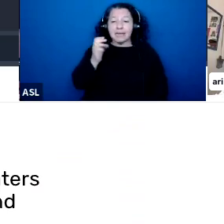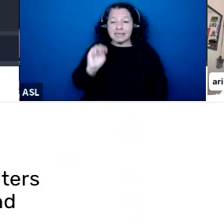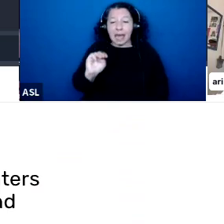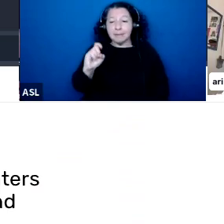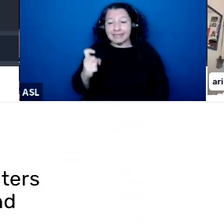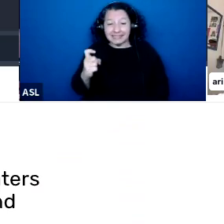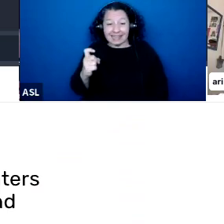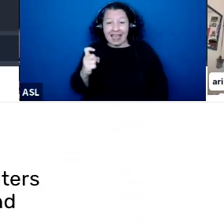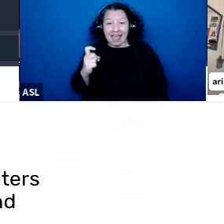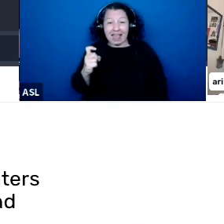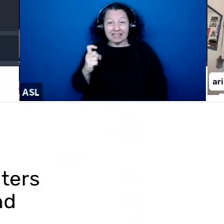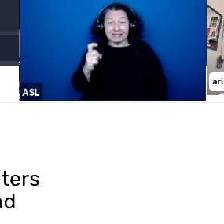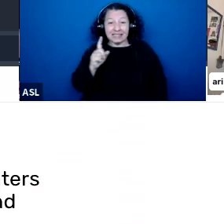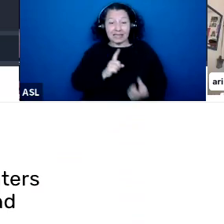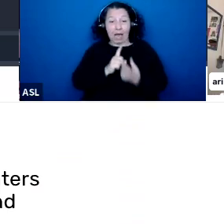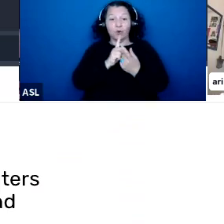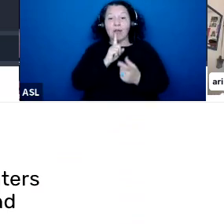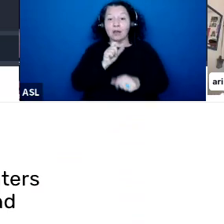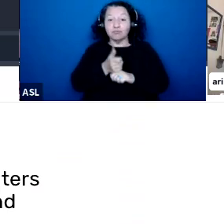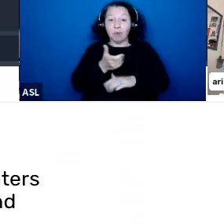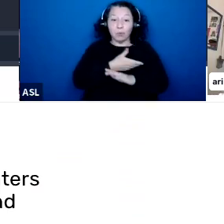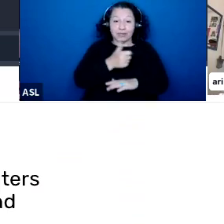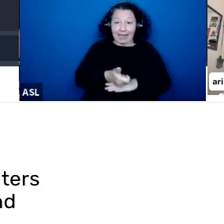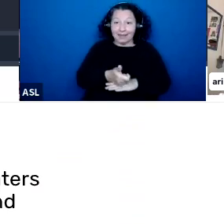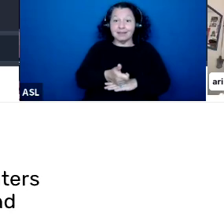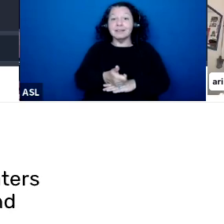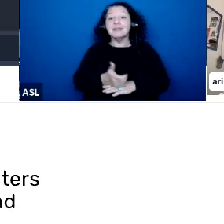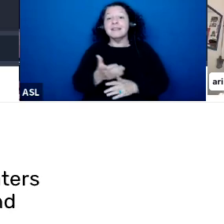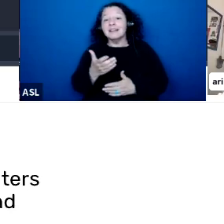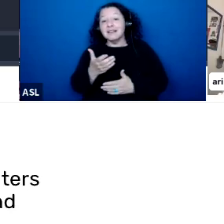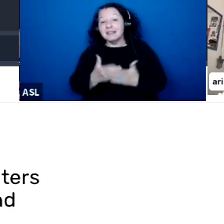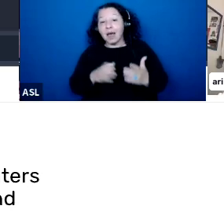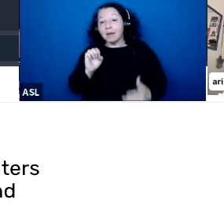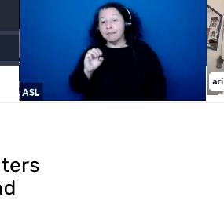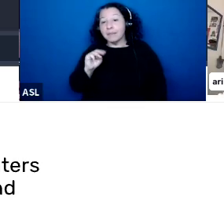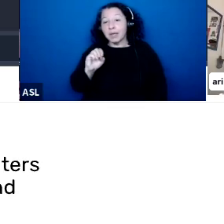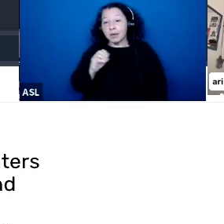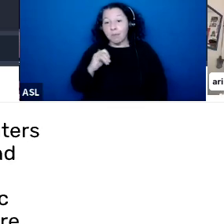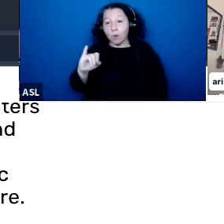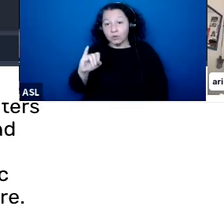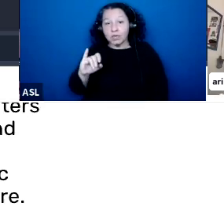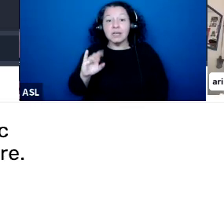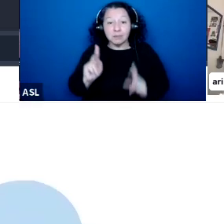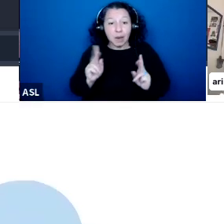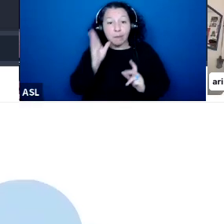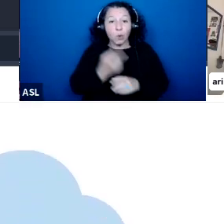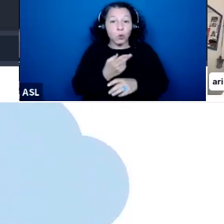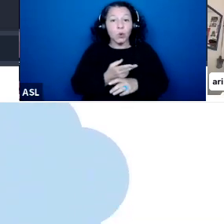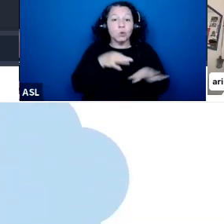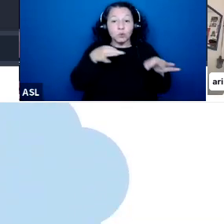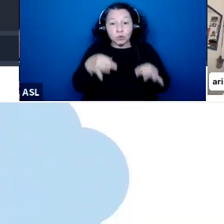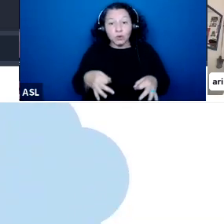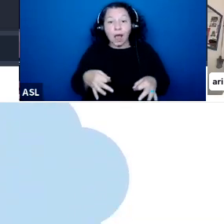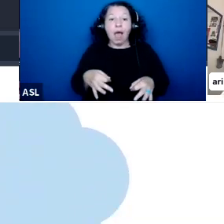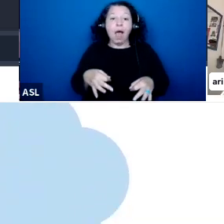how some chemsex encounters are arranged. Even some emojis people use